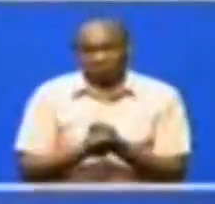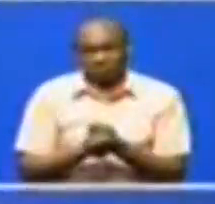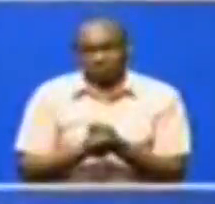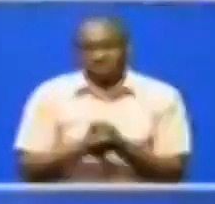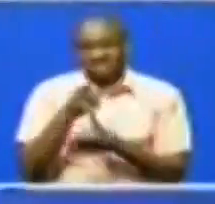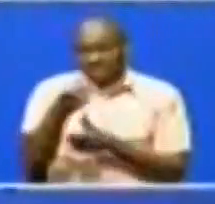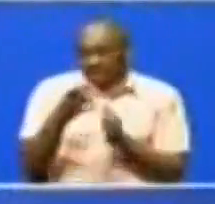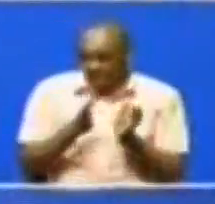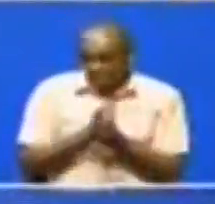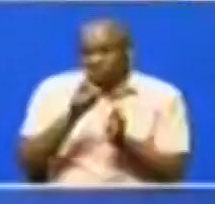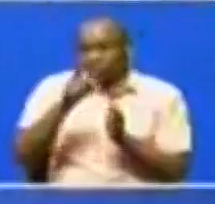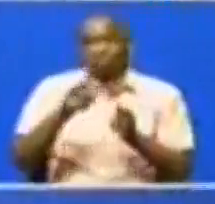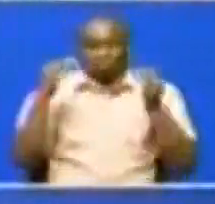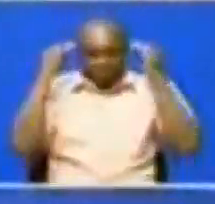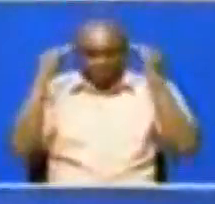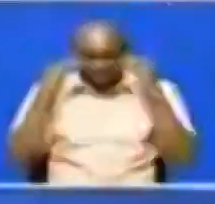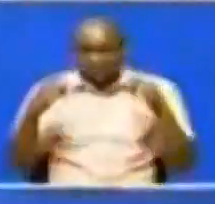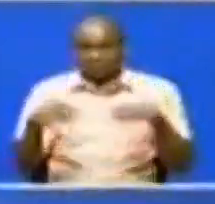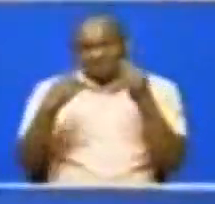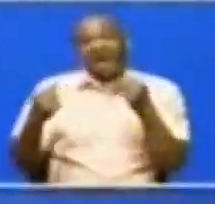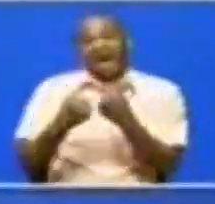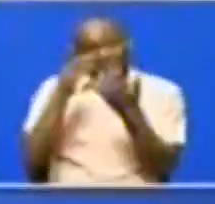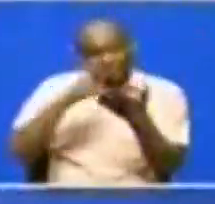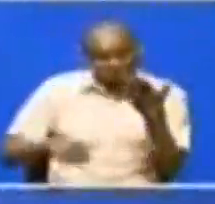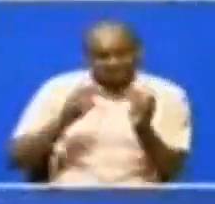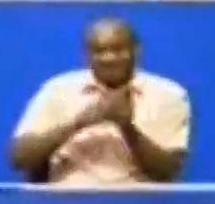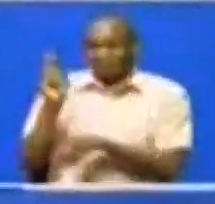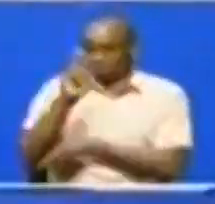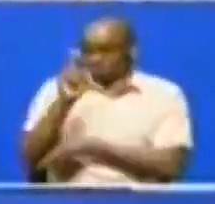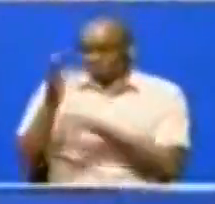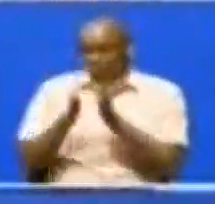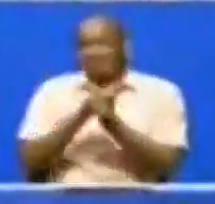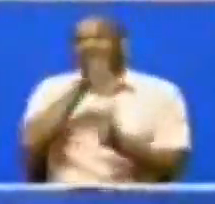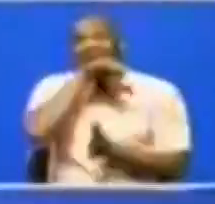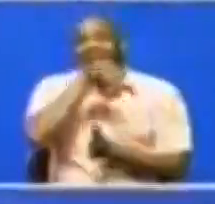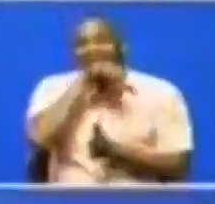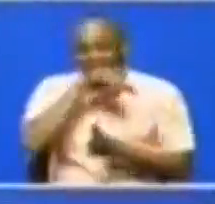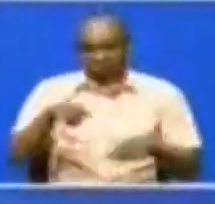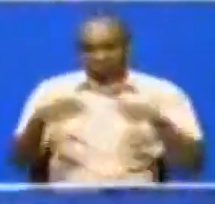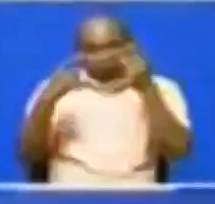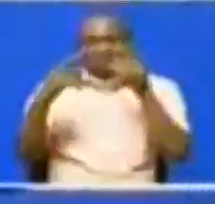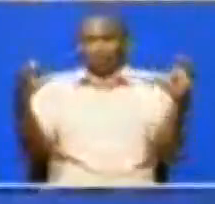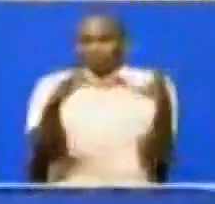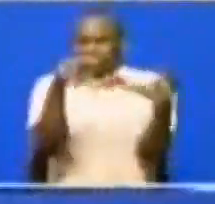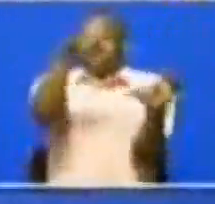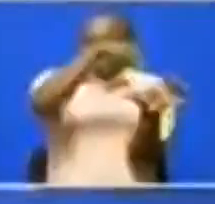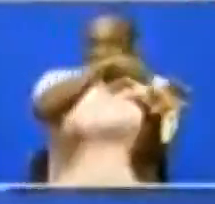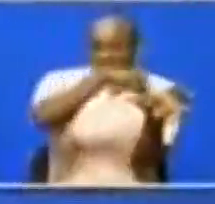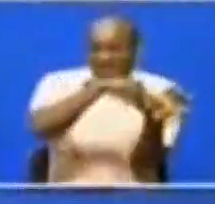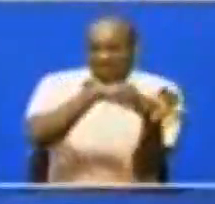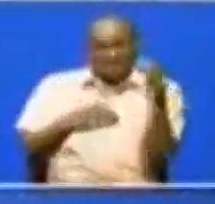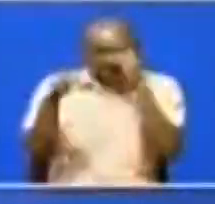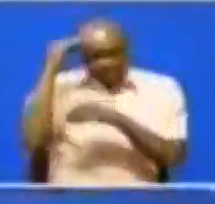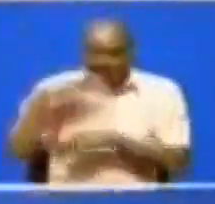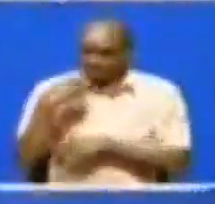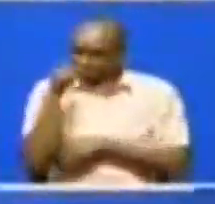But a major legal tussle could be cooking outside the Uhuru Kenyatta, Raila Odinga kitchen cabinets as pundits